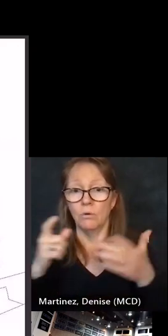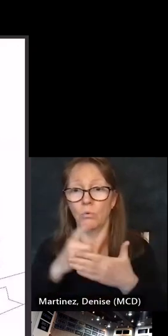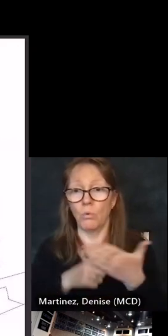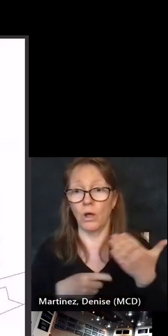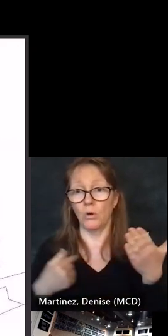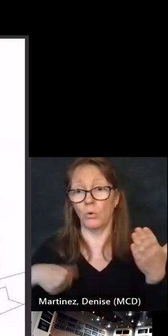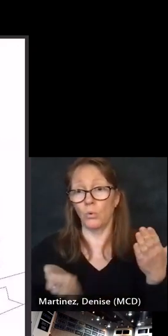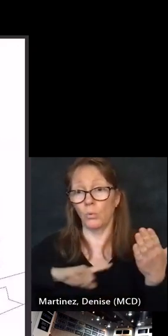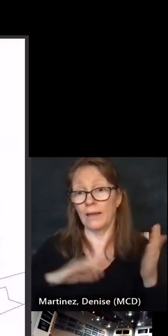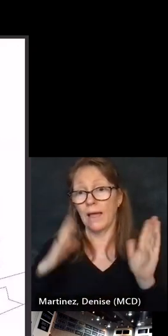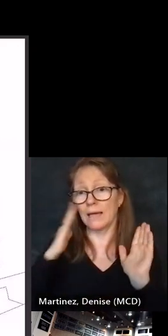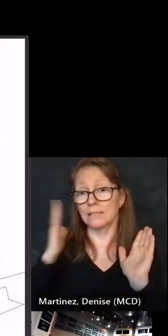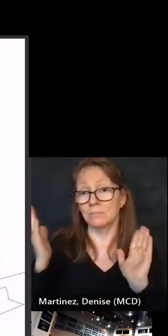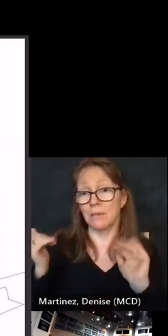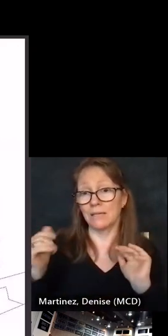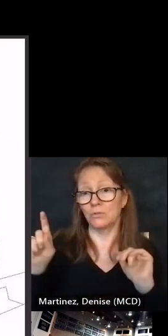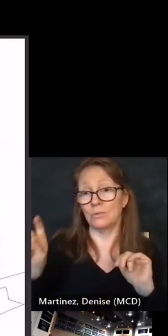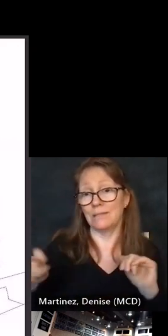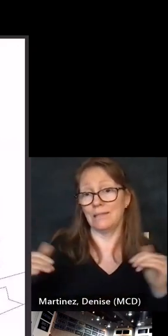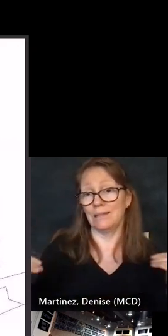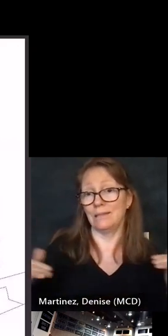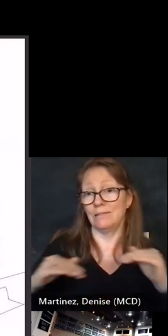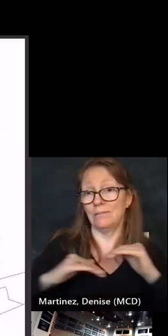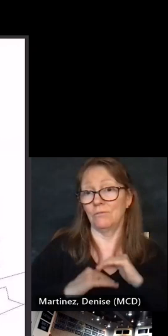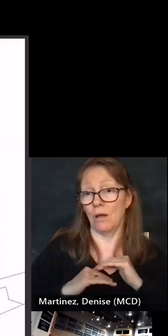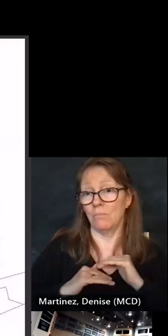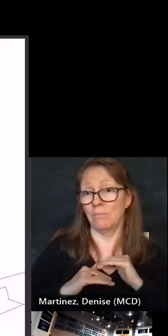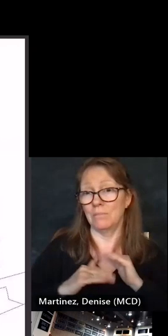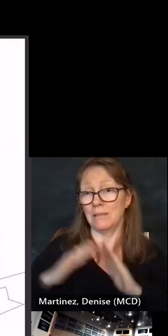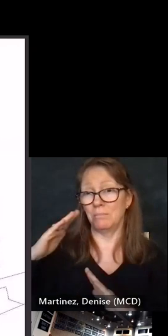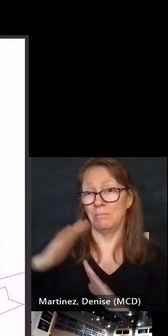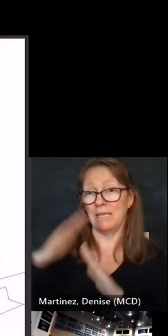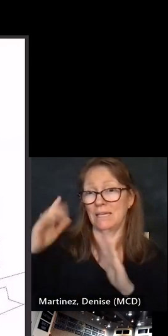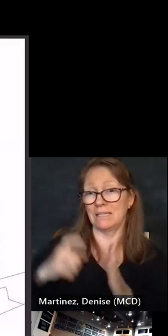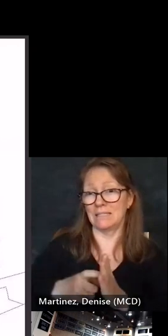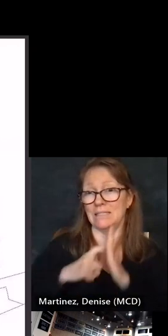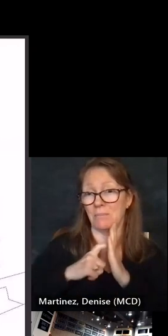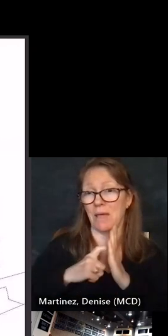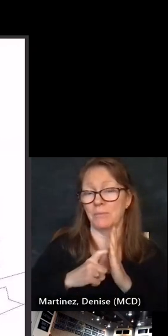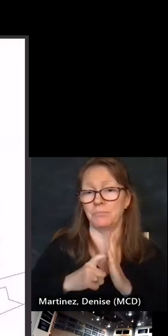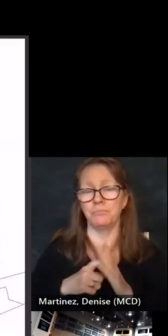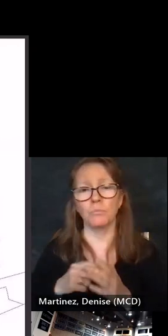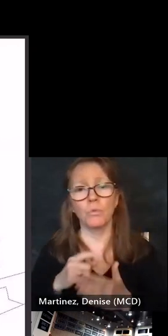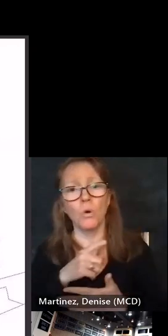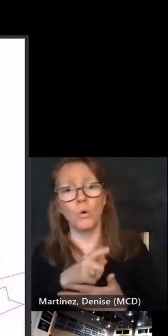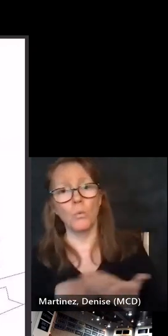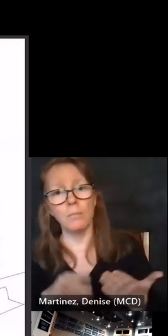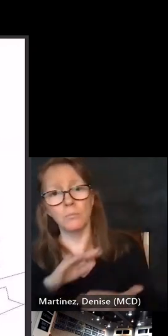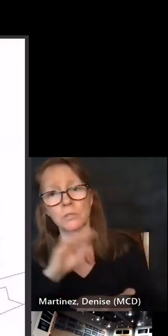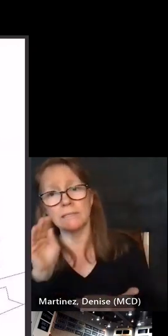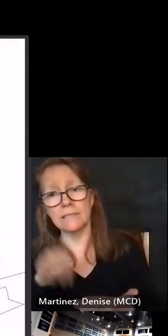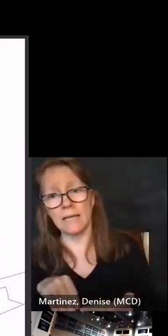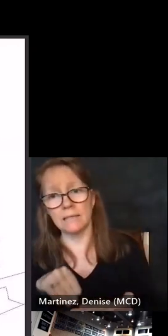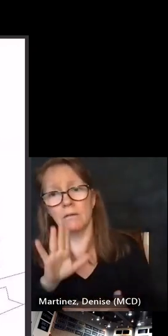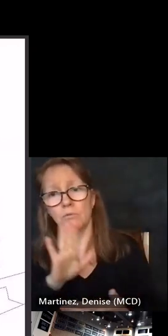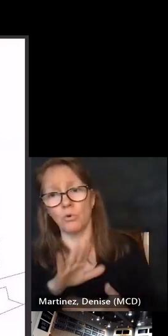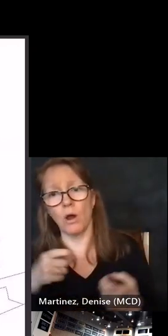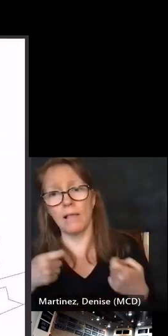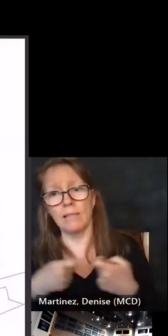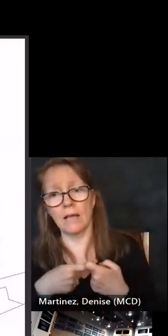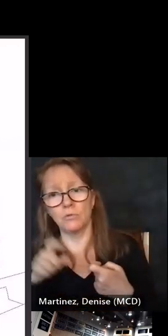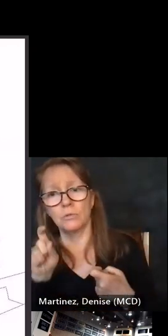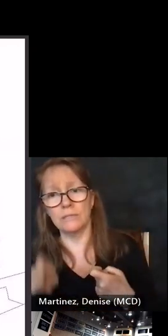need and at our peak demand. So what percent of your electrical needs would be met by the solar panels? And are